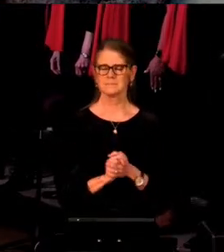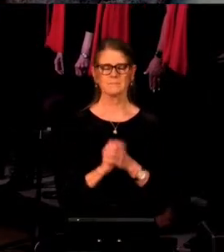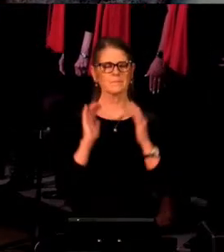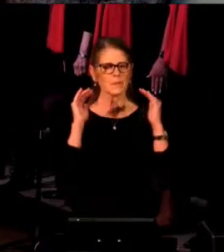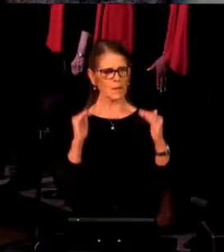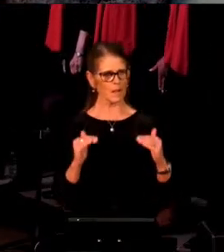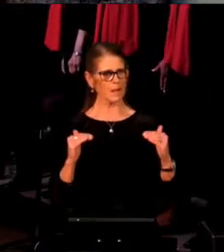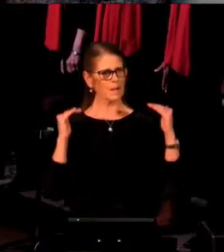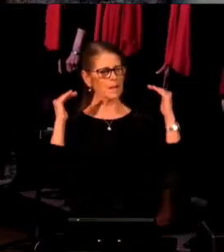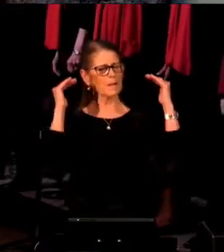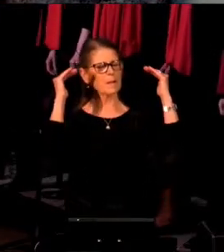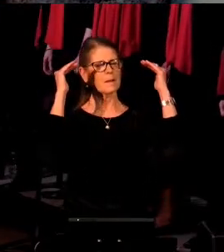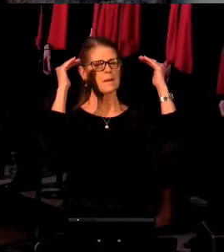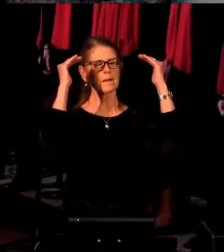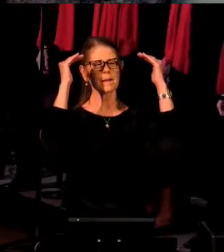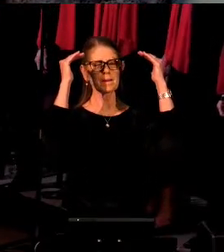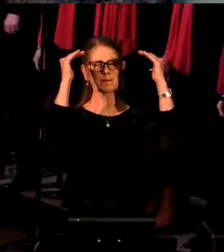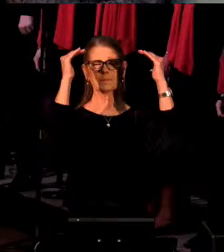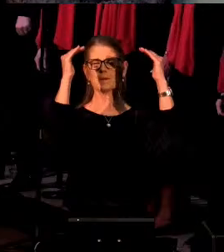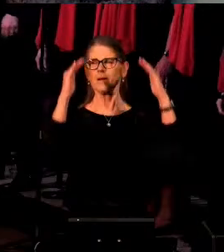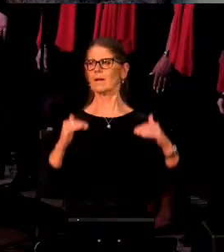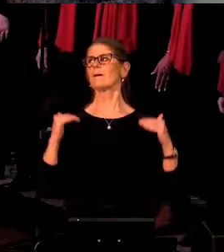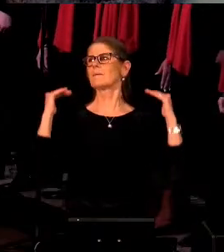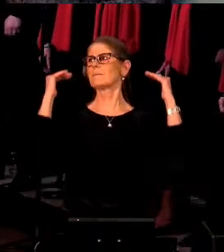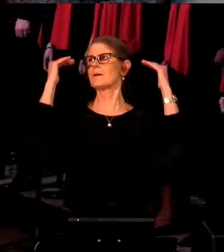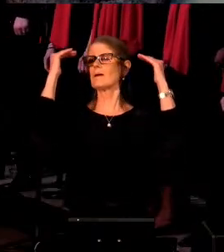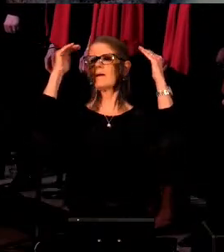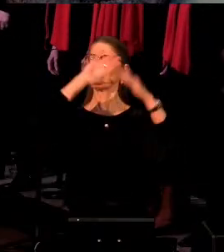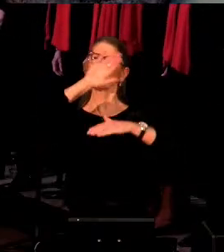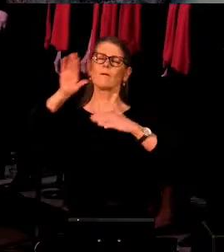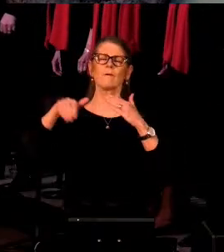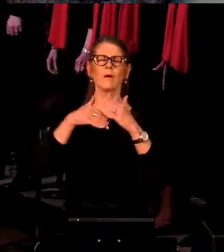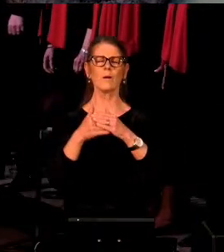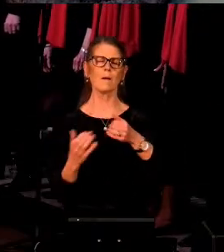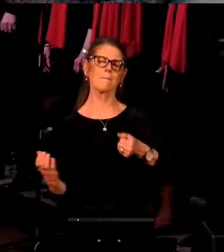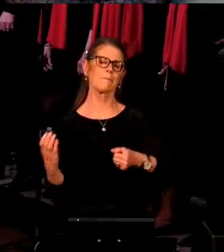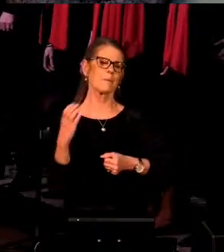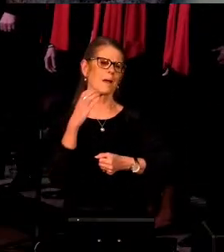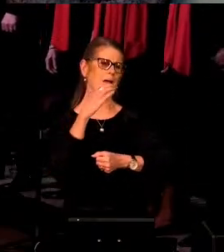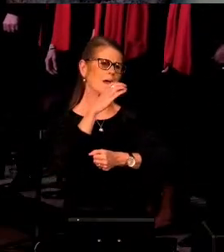Above all powers. Above all powers.